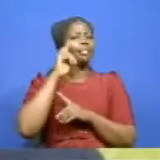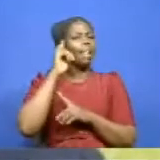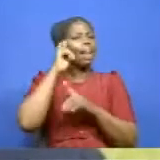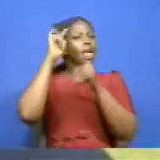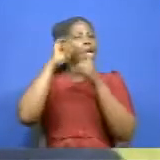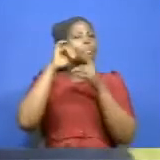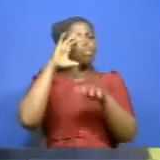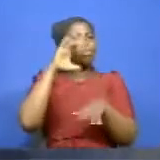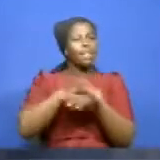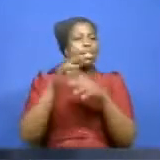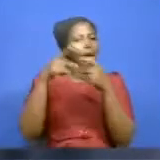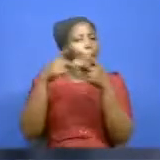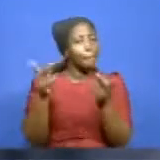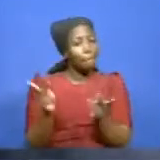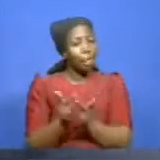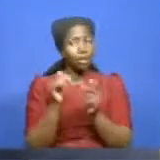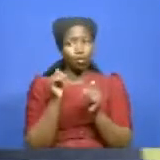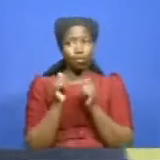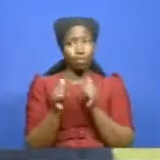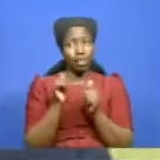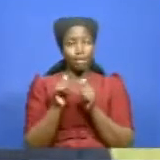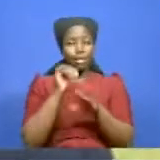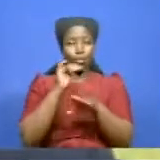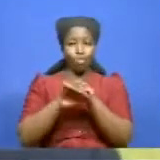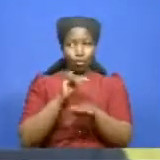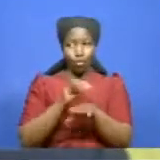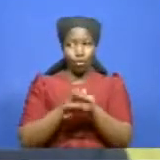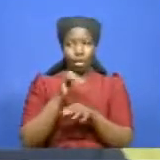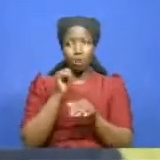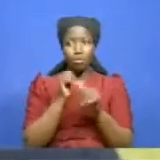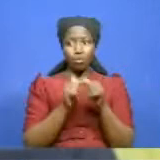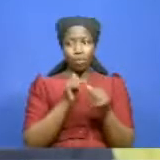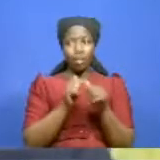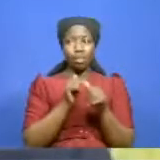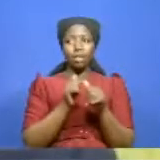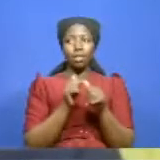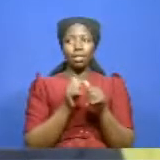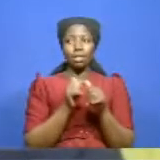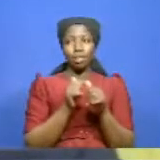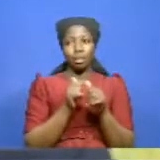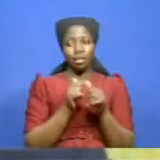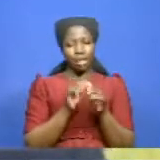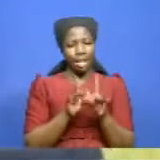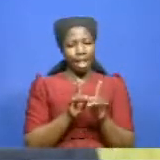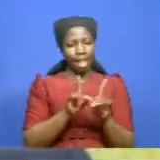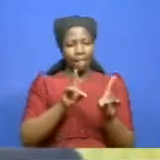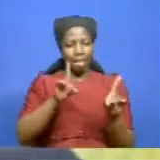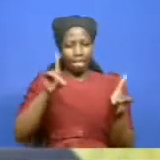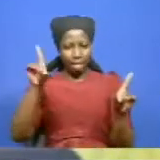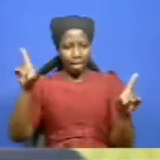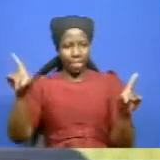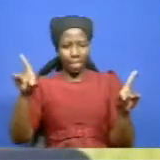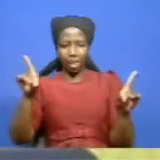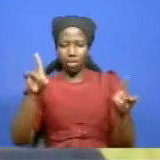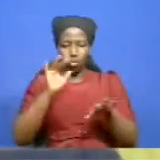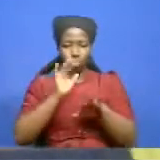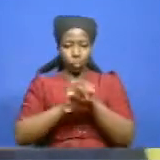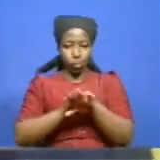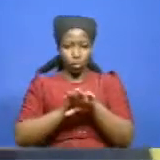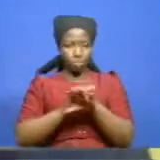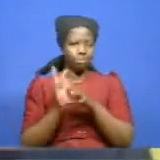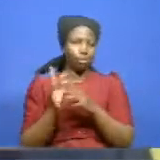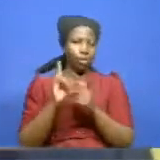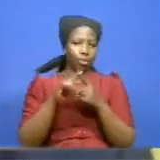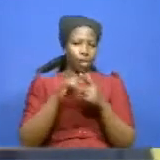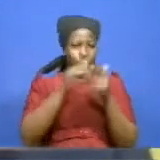a place that is convenient, that is in terms of distance to the university. We were